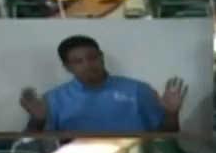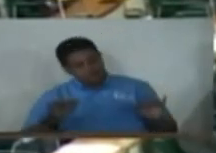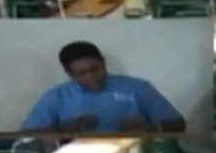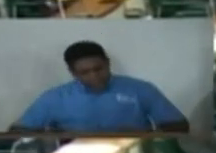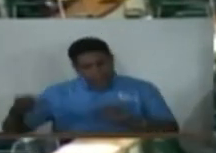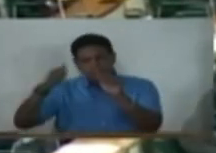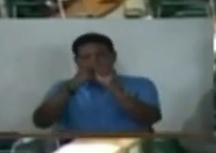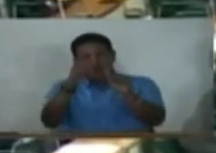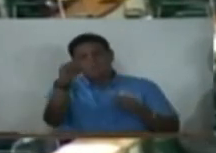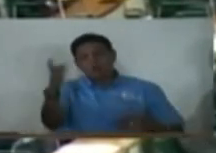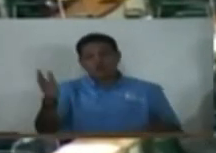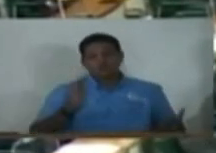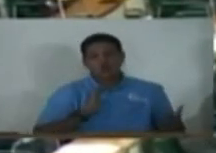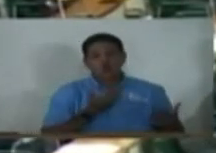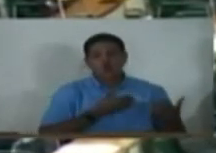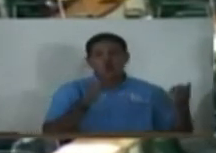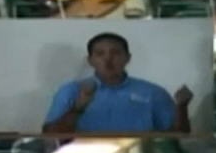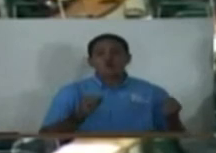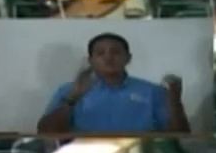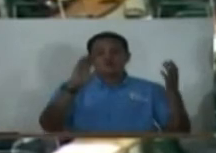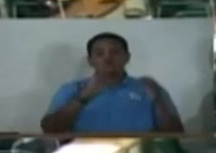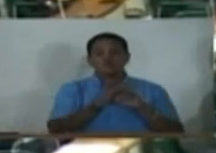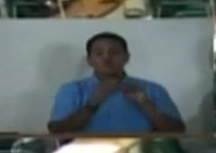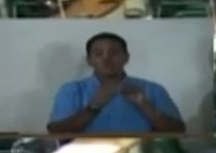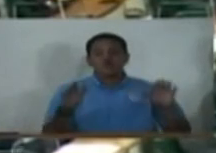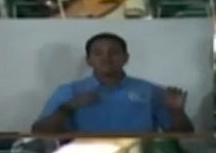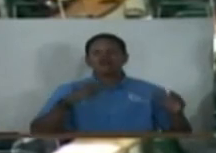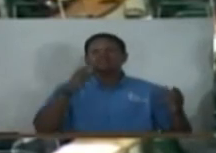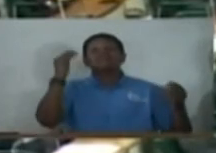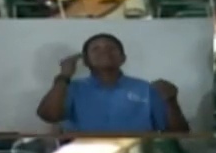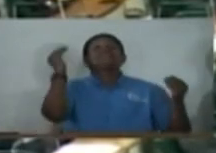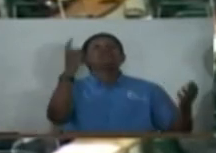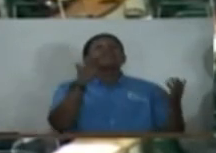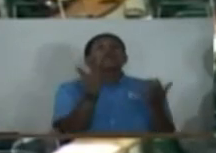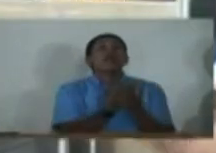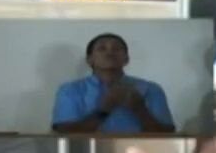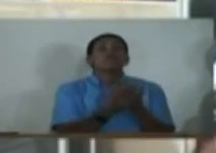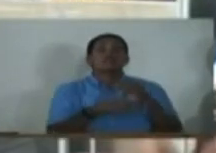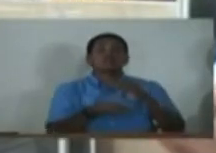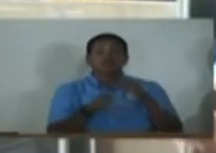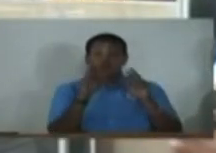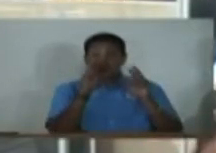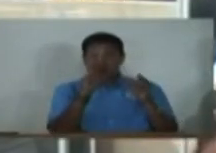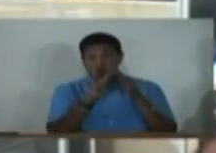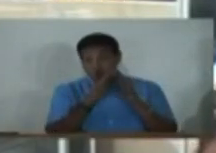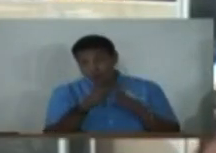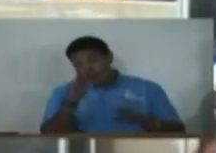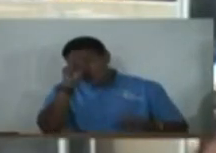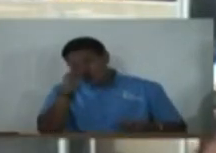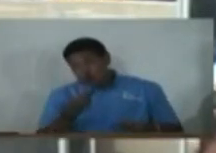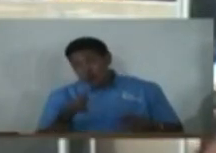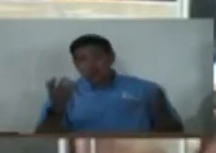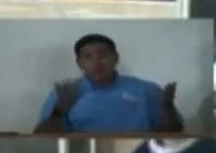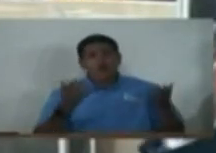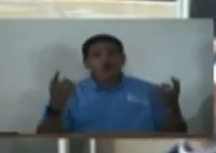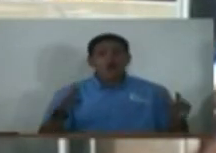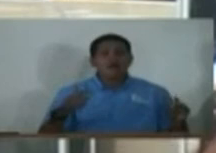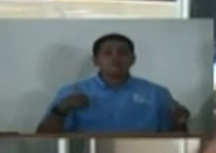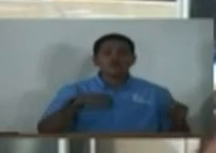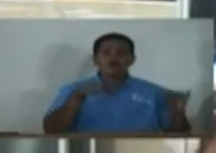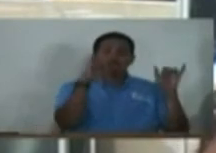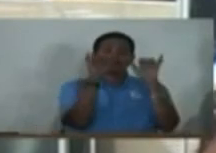So, Madam Speaker, our approach to the pandemic has been, as I've said, evidence-based. We look at the numbers, we look at the science. We have been